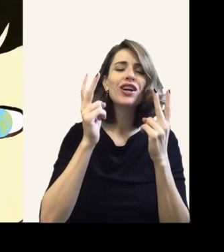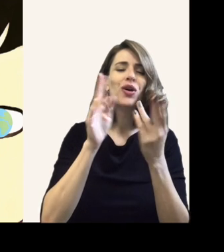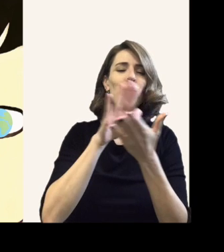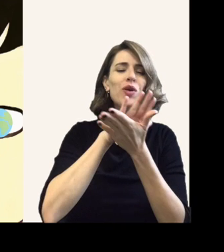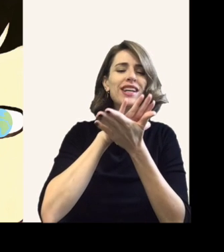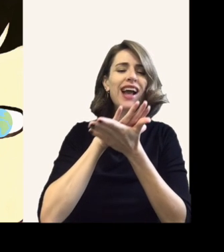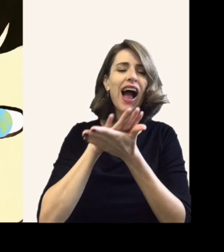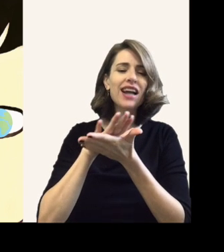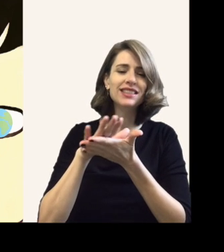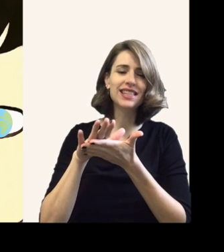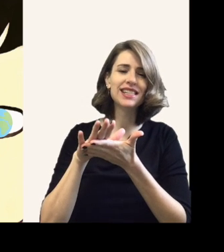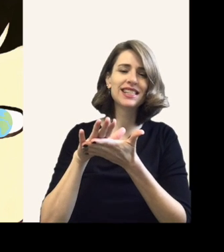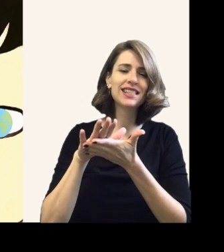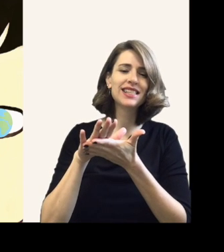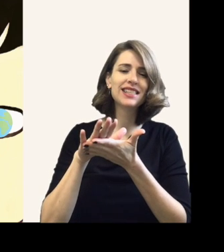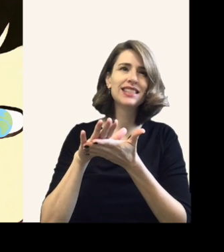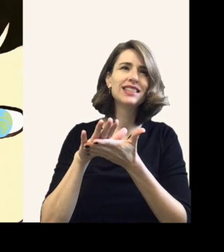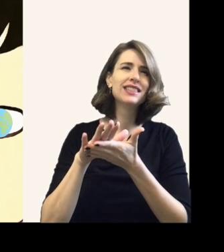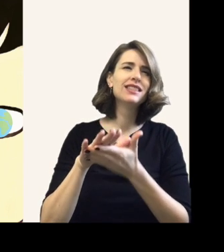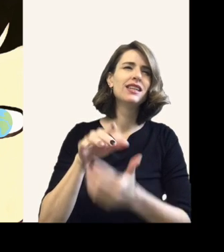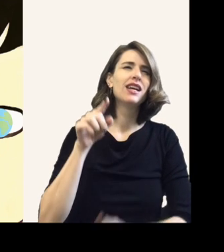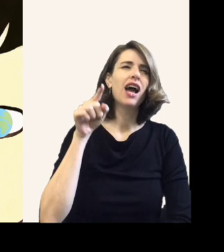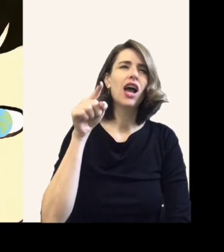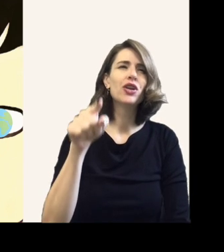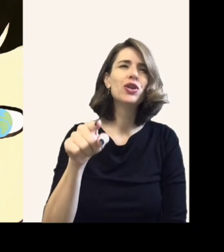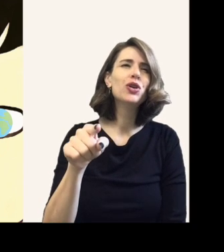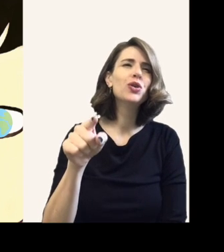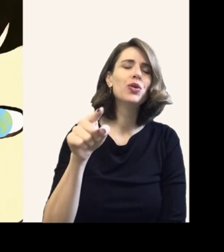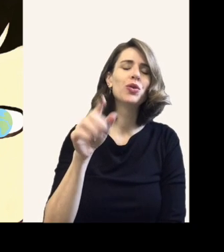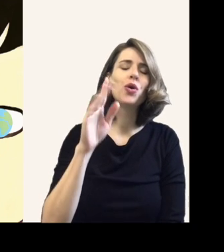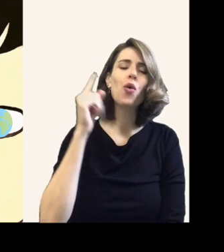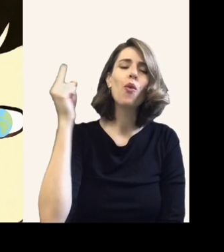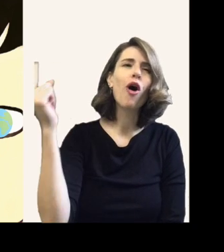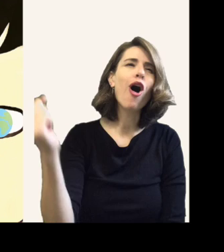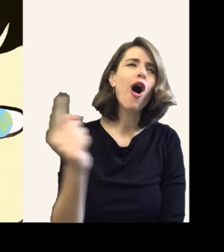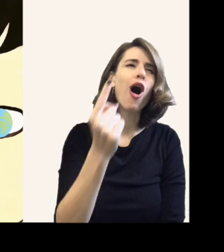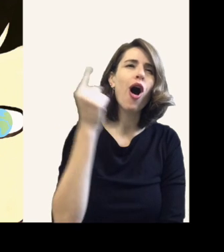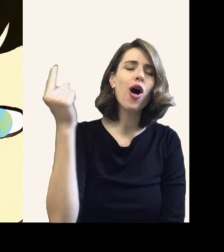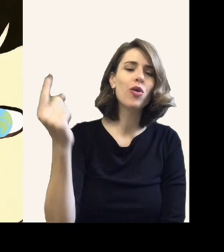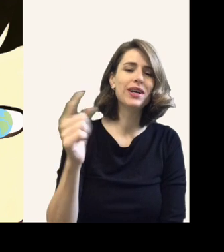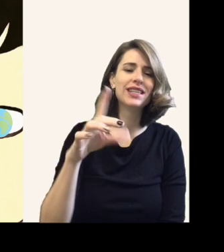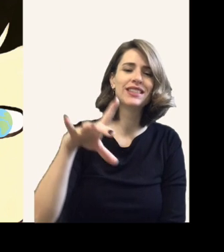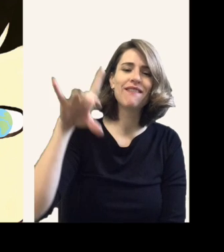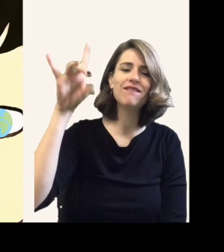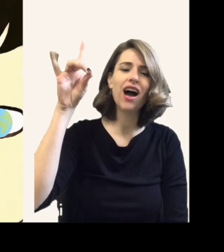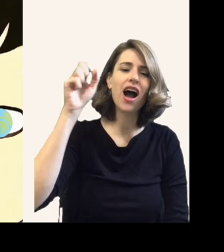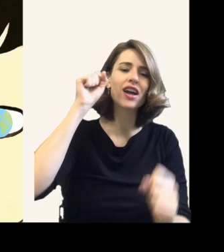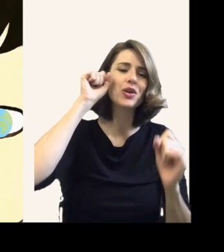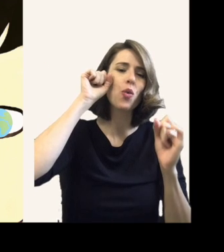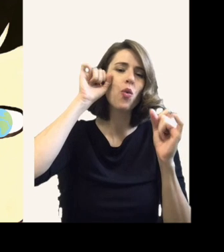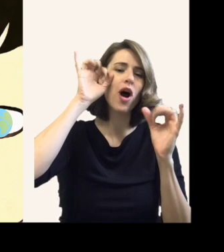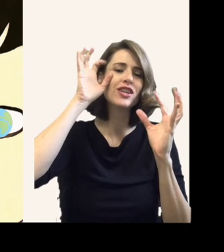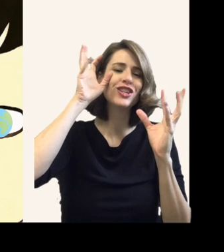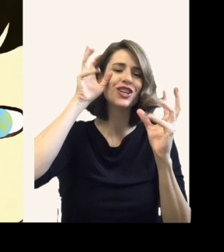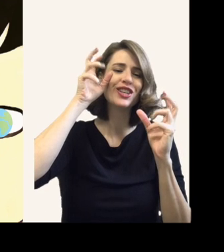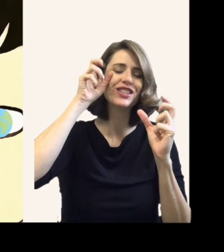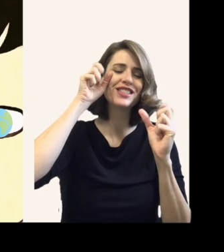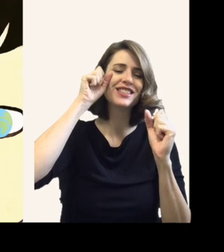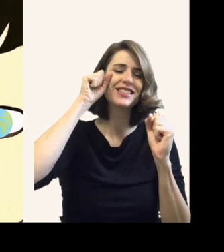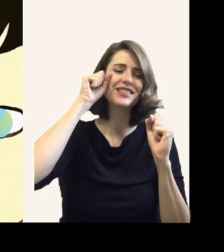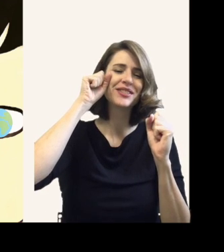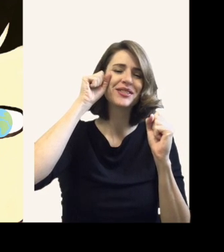Look with kindness, and you will always find